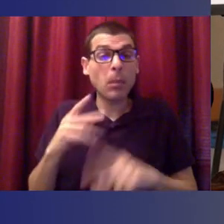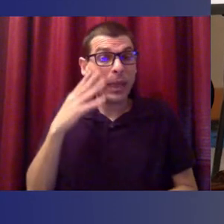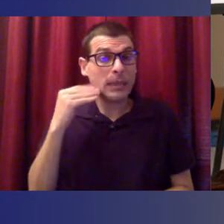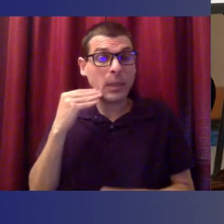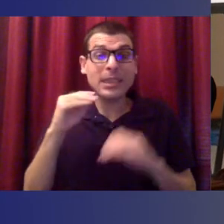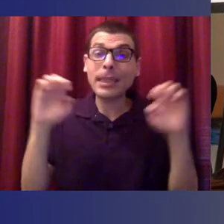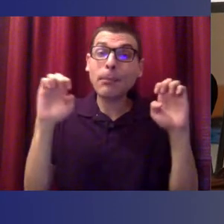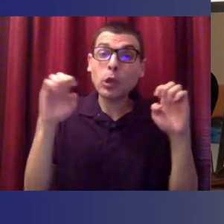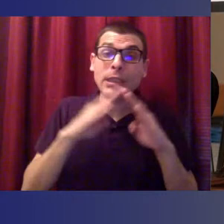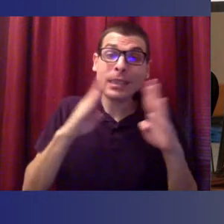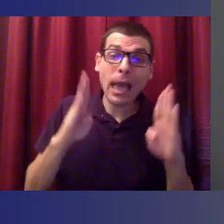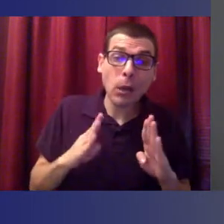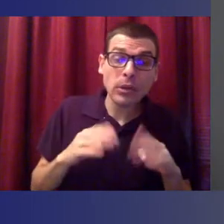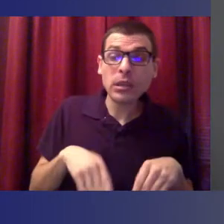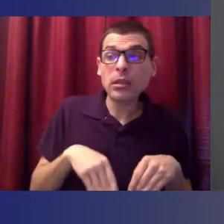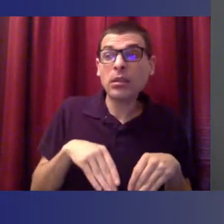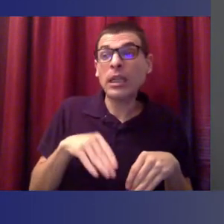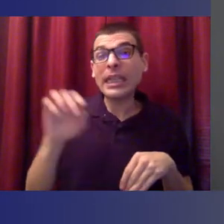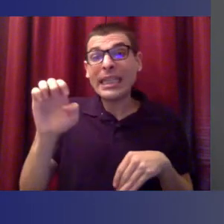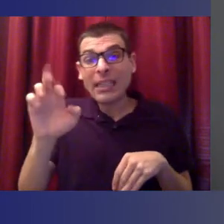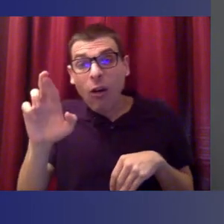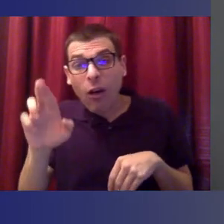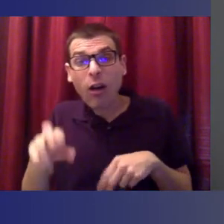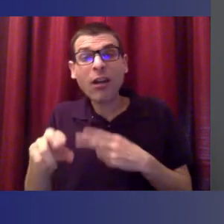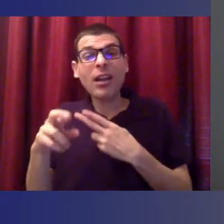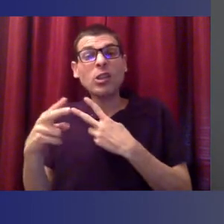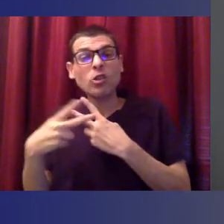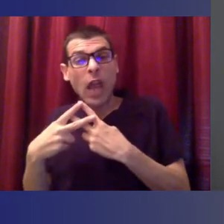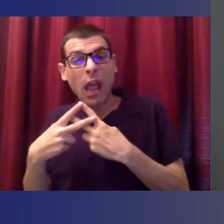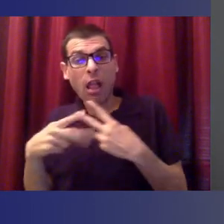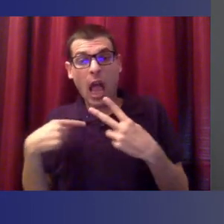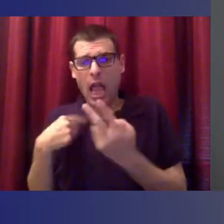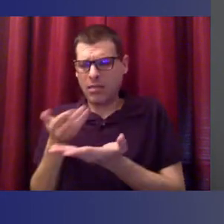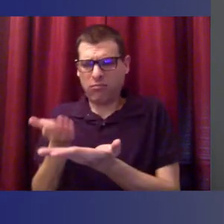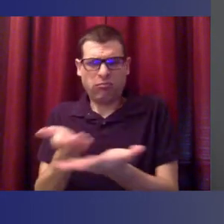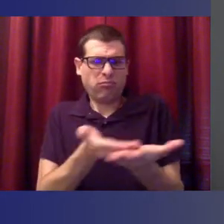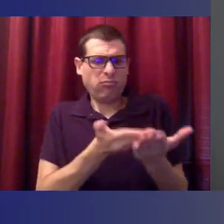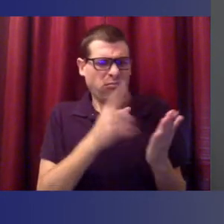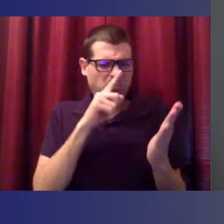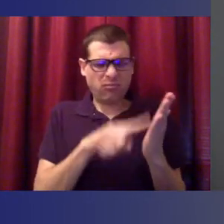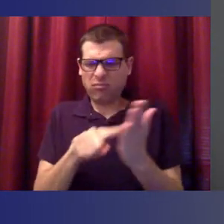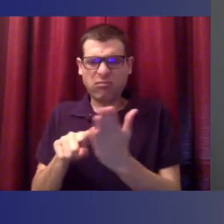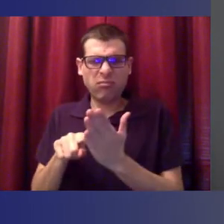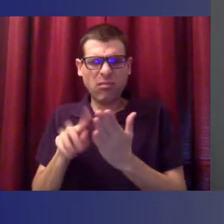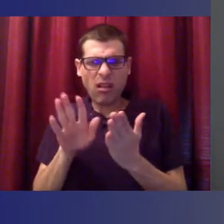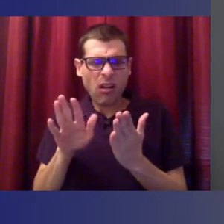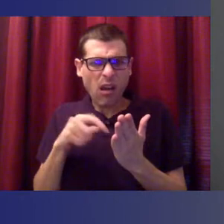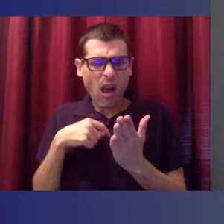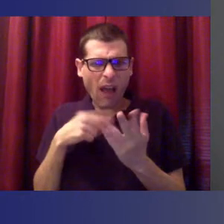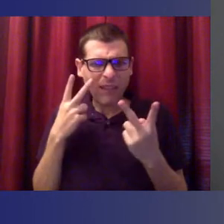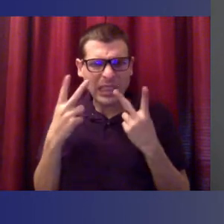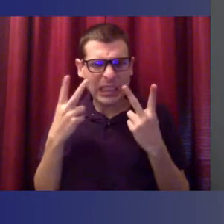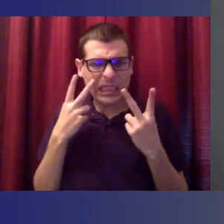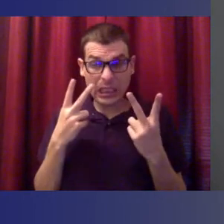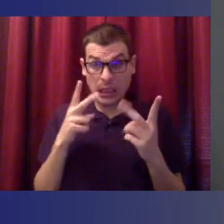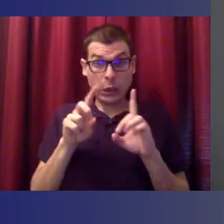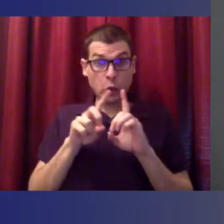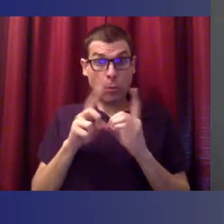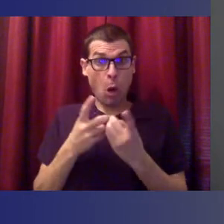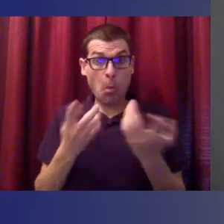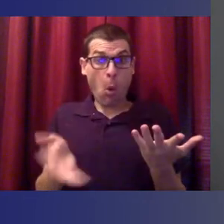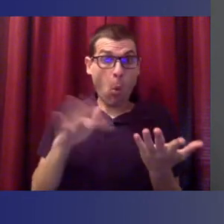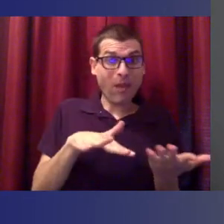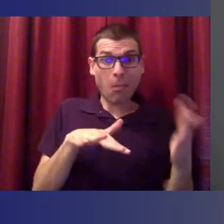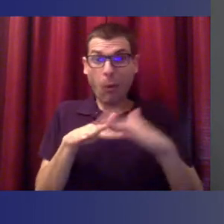also ERs and jail. This showed shocking disconnection and overlap. Our